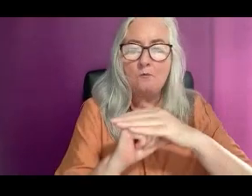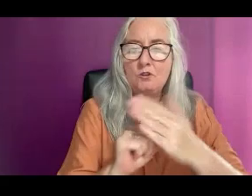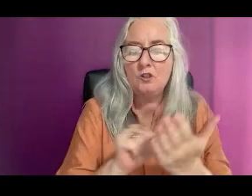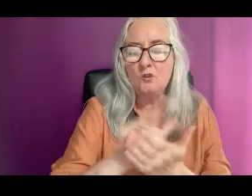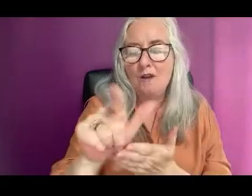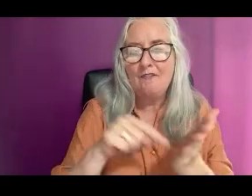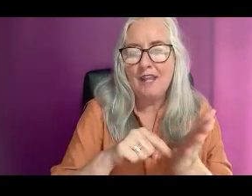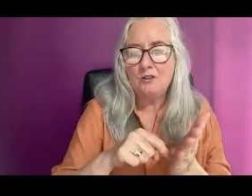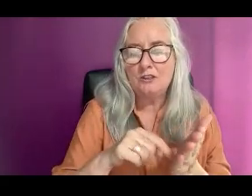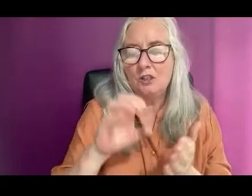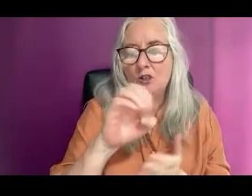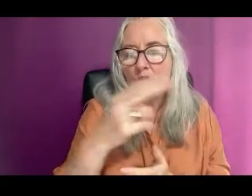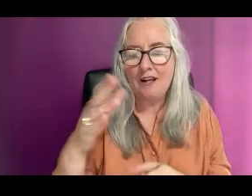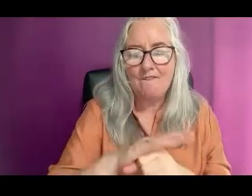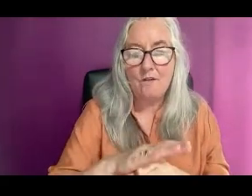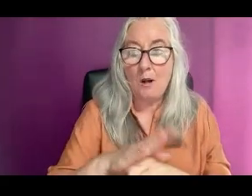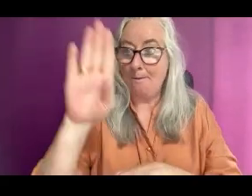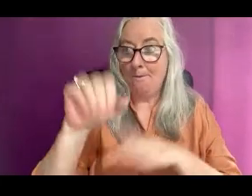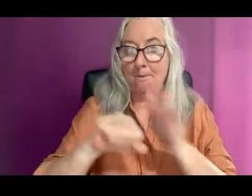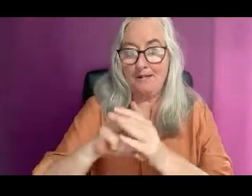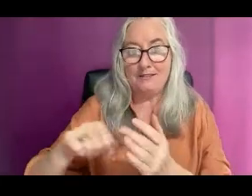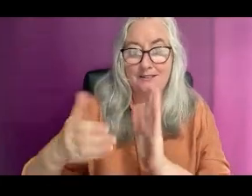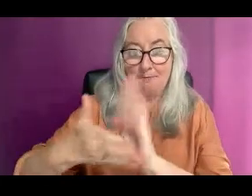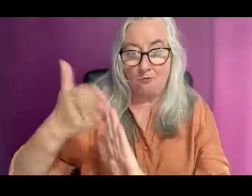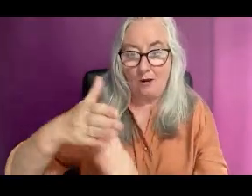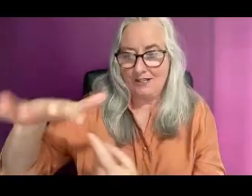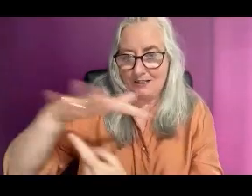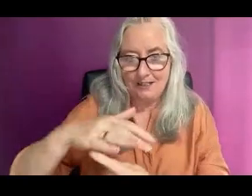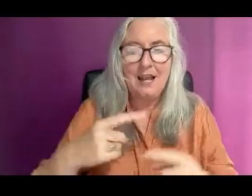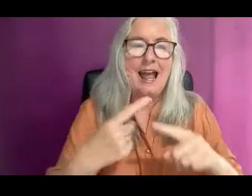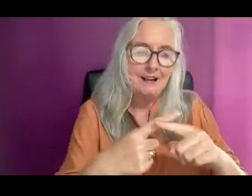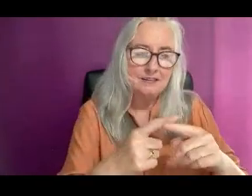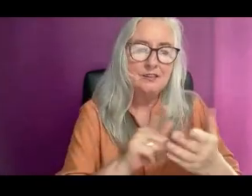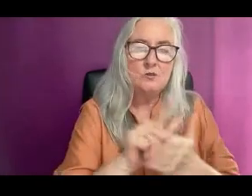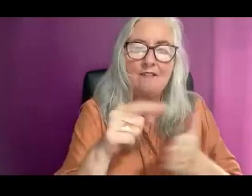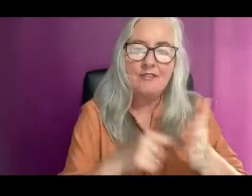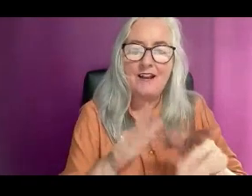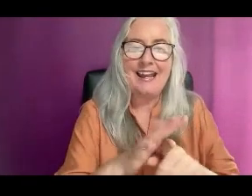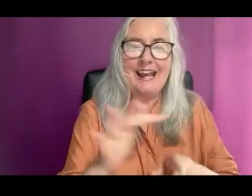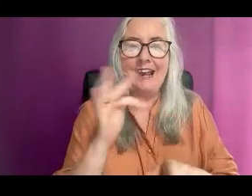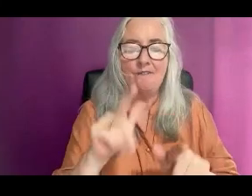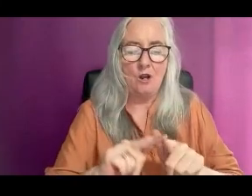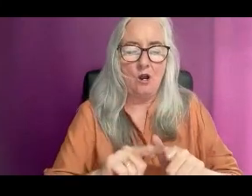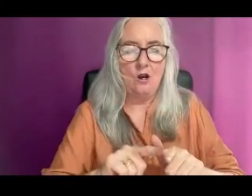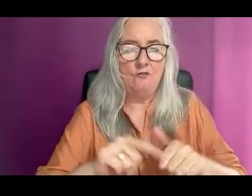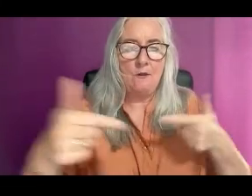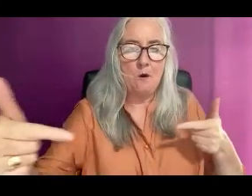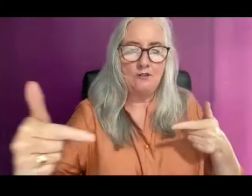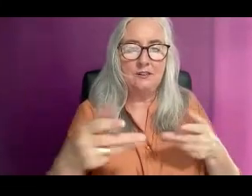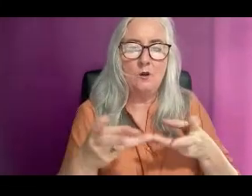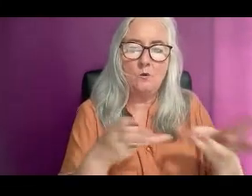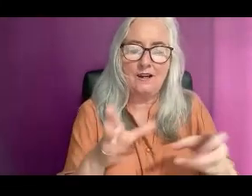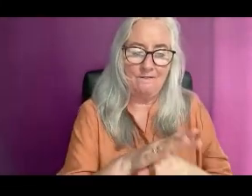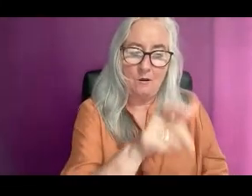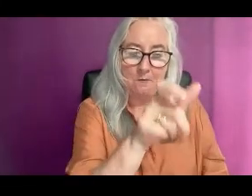€12,000 for a business premises. It's also up to €12,000 for the remote working premises of a person. So